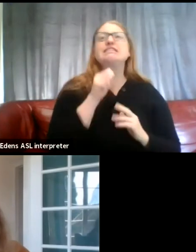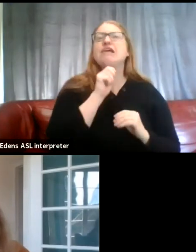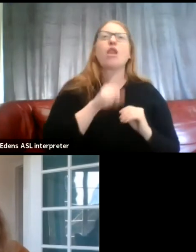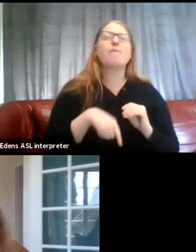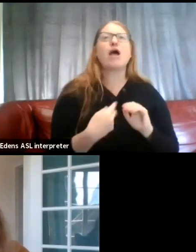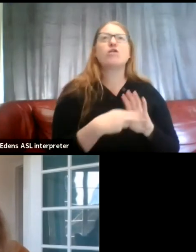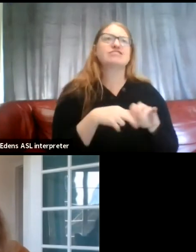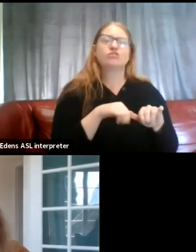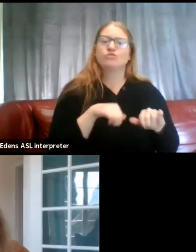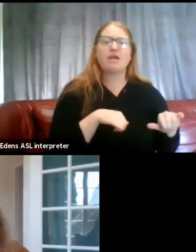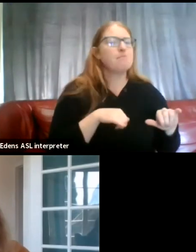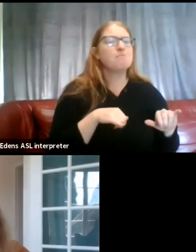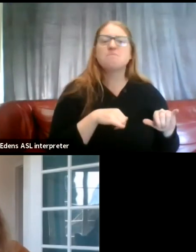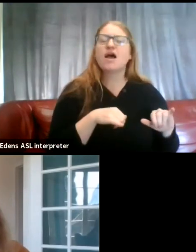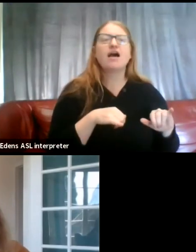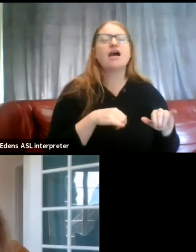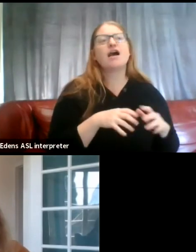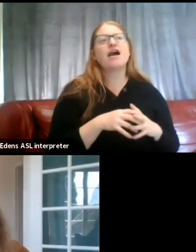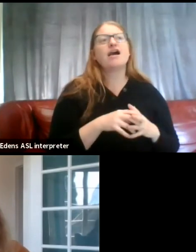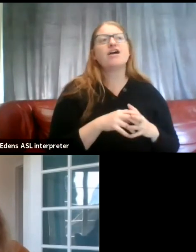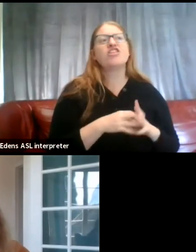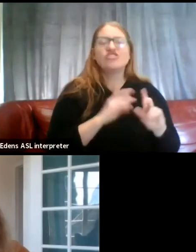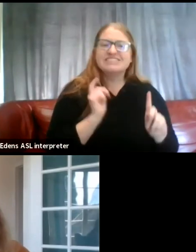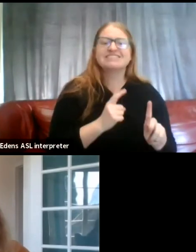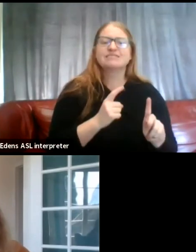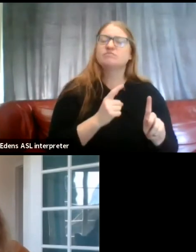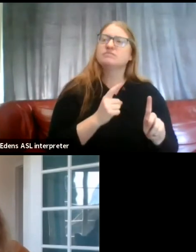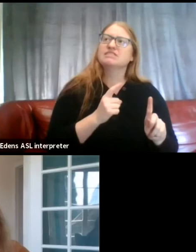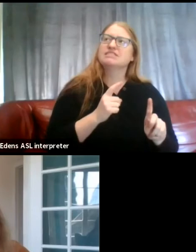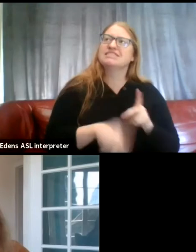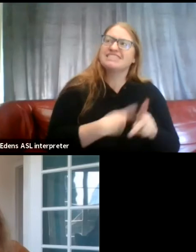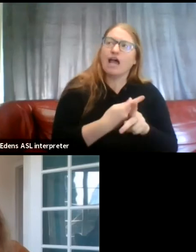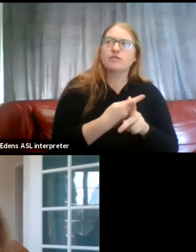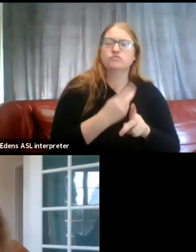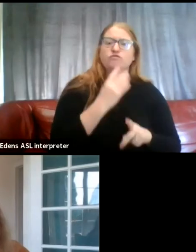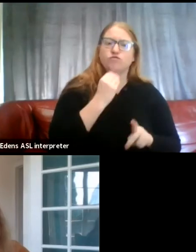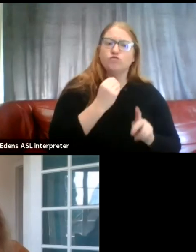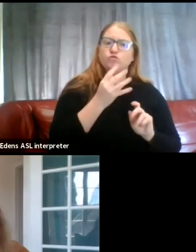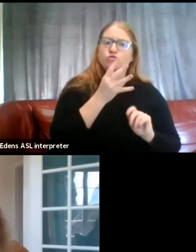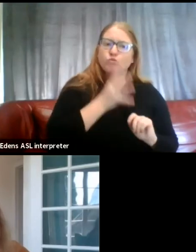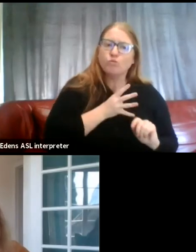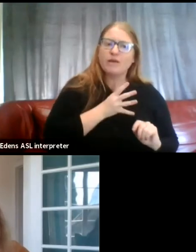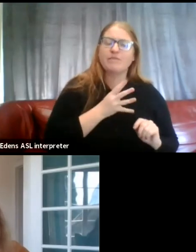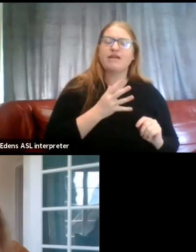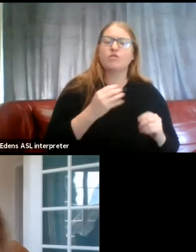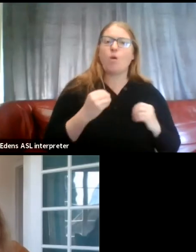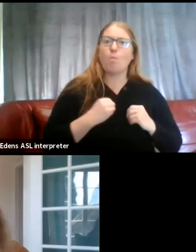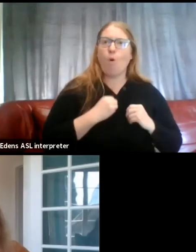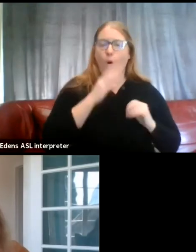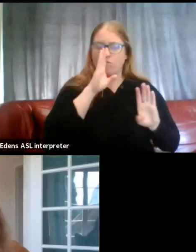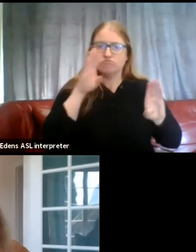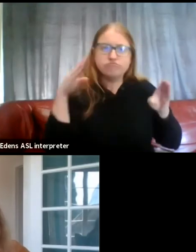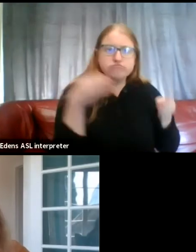of there's certain types of Jewish women that do get represented a lot. And one thing I love is